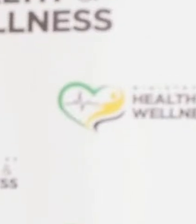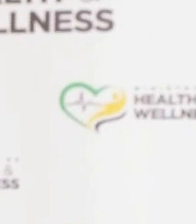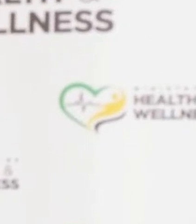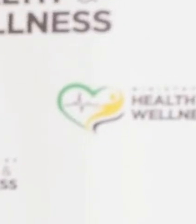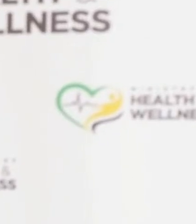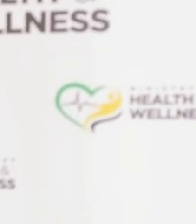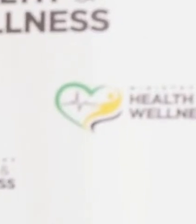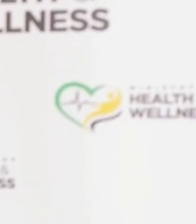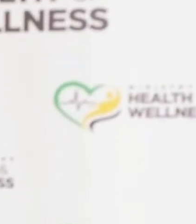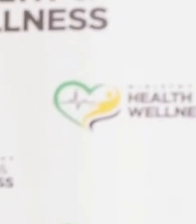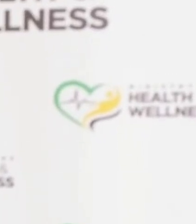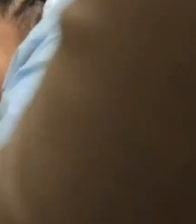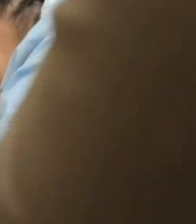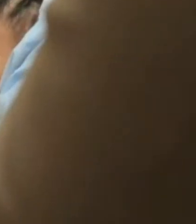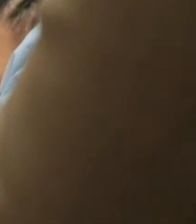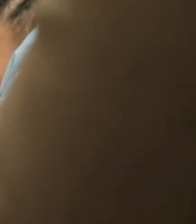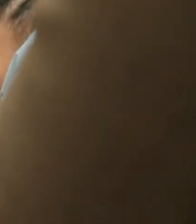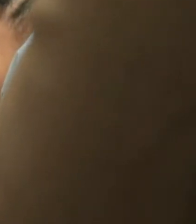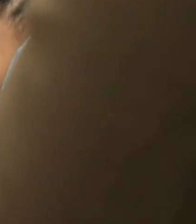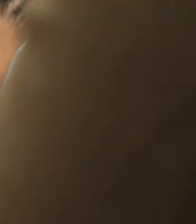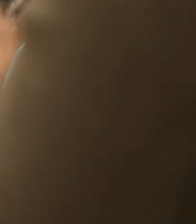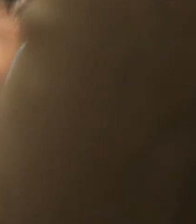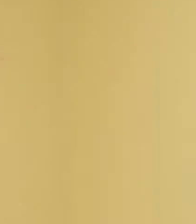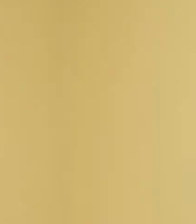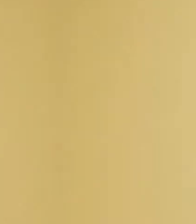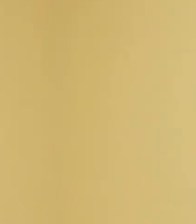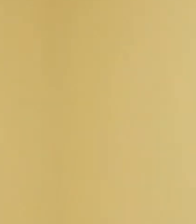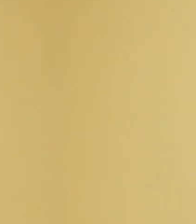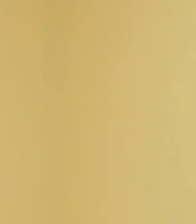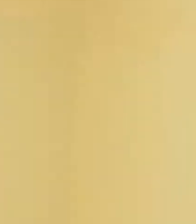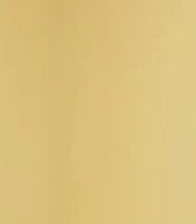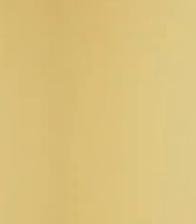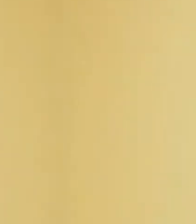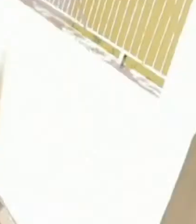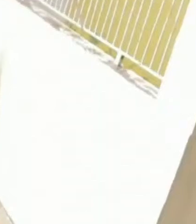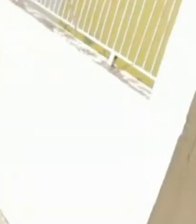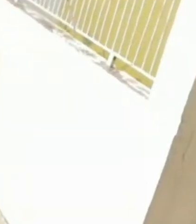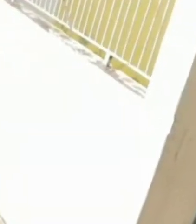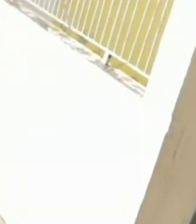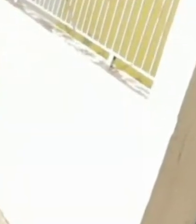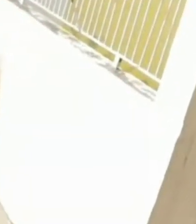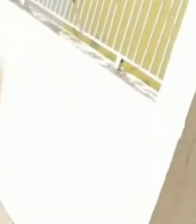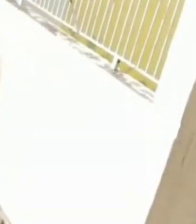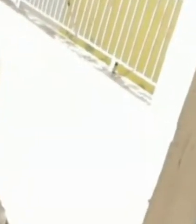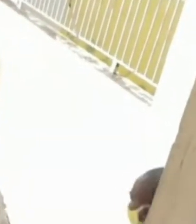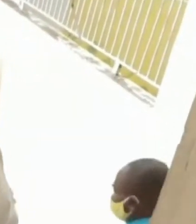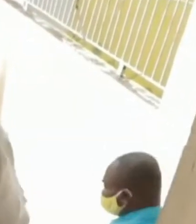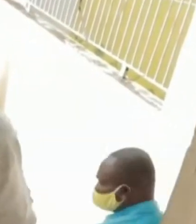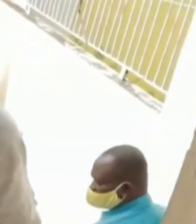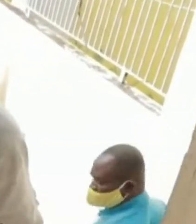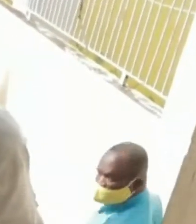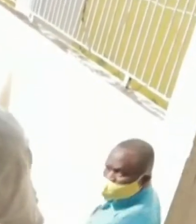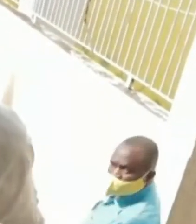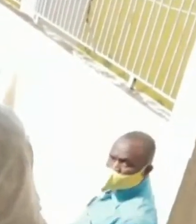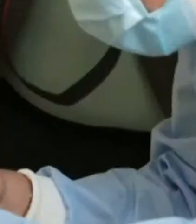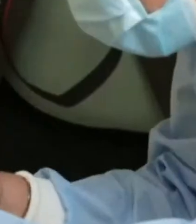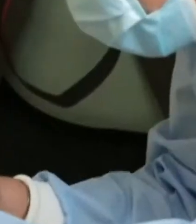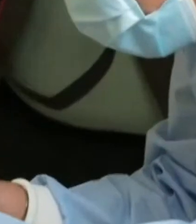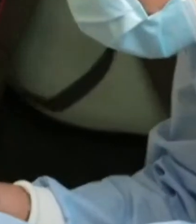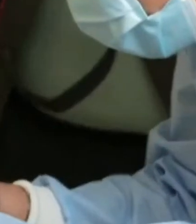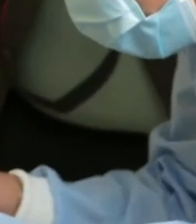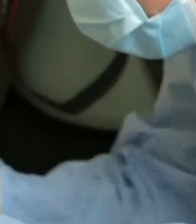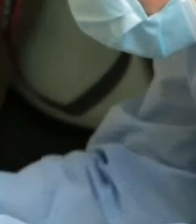Jamaicans, healthcare workers, frontline workers, elderly, all persons with